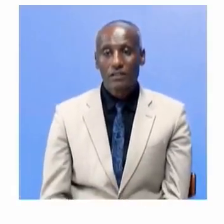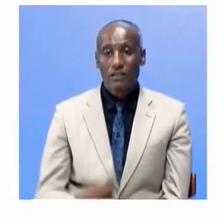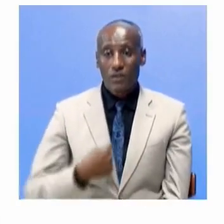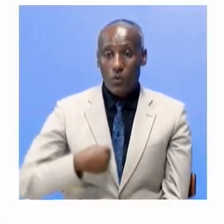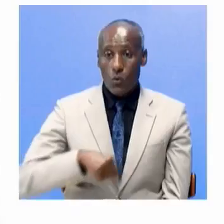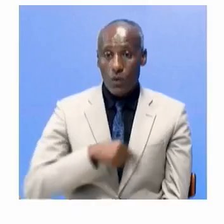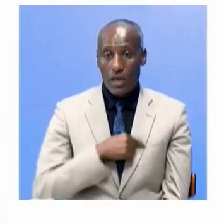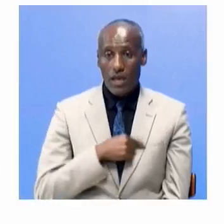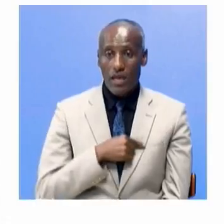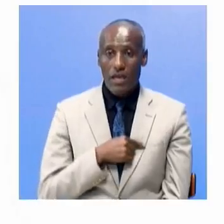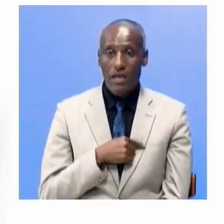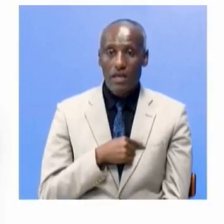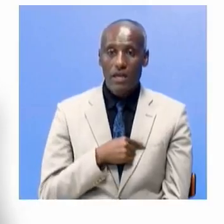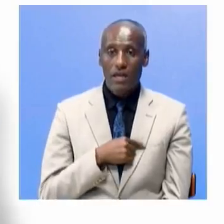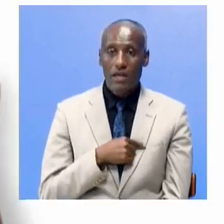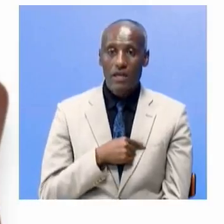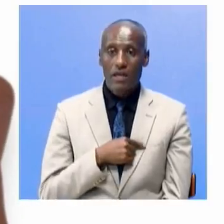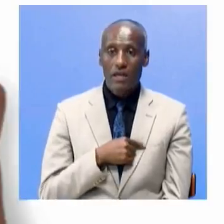we